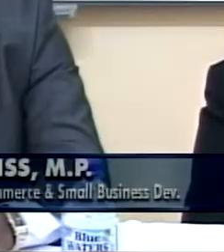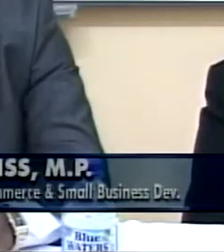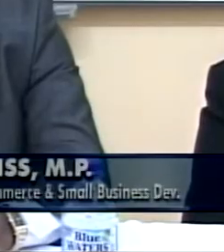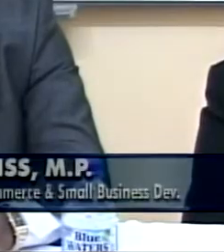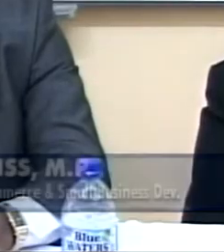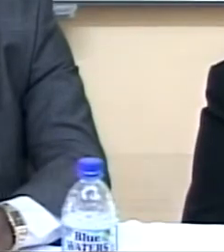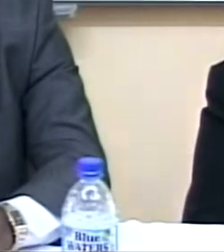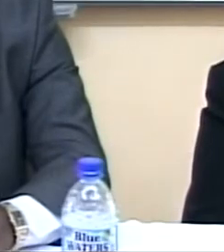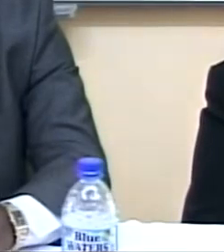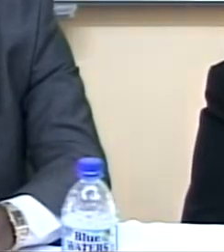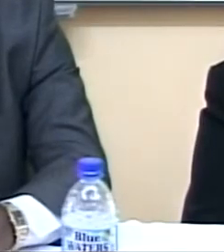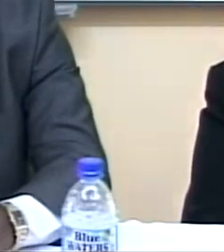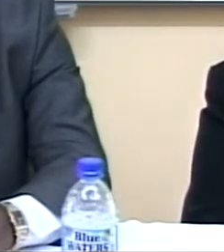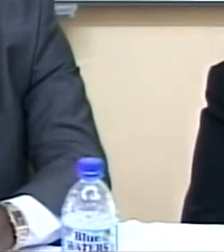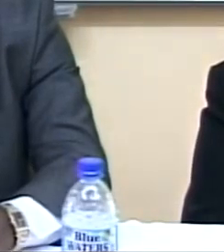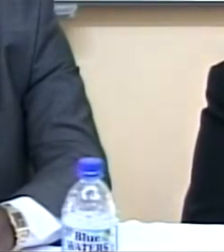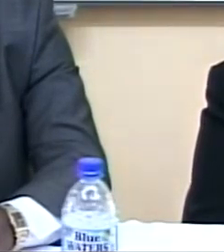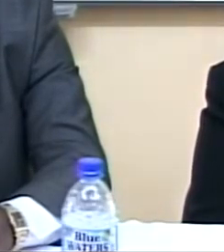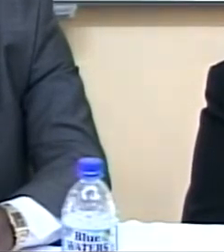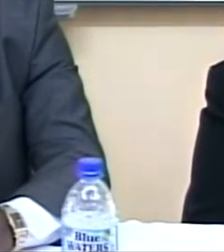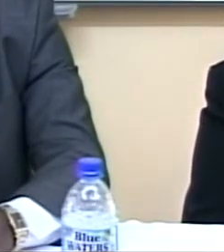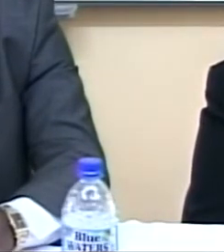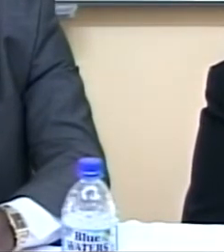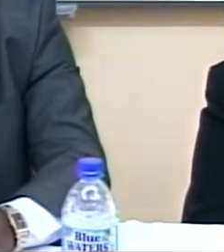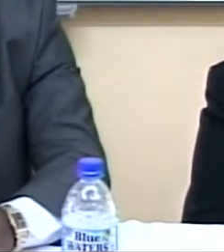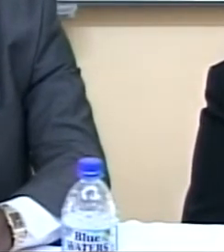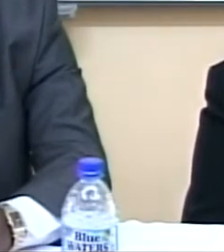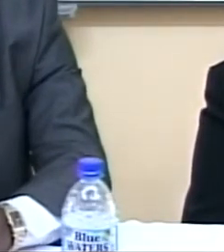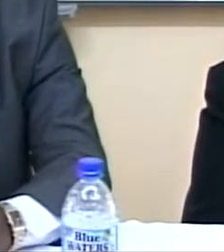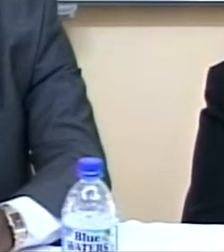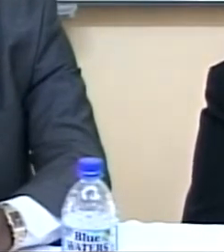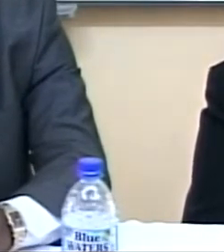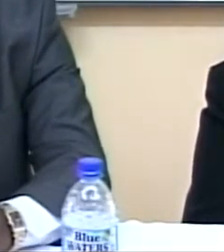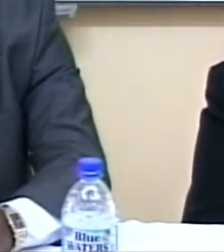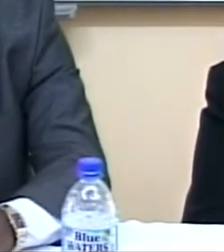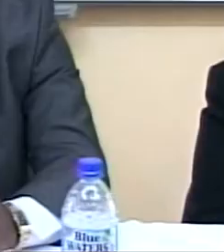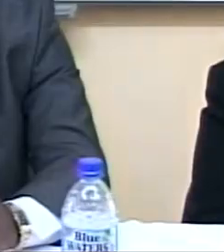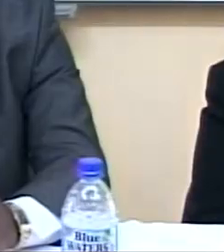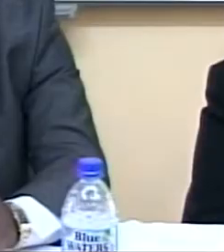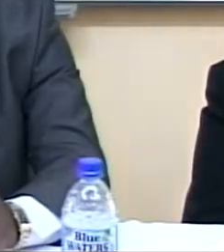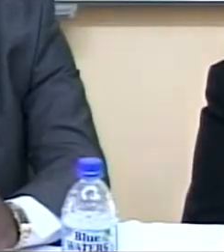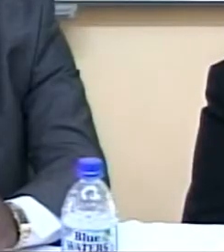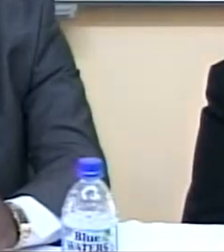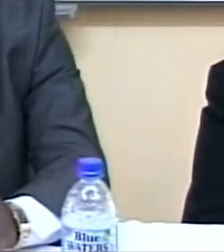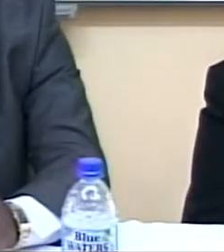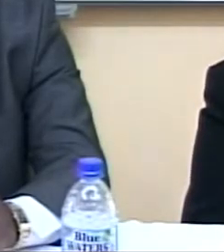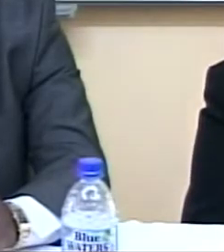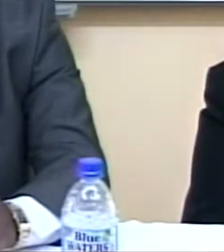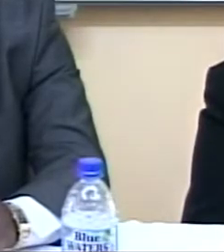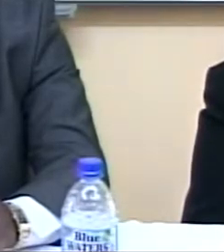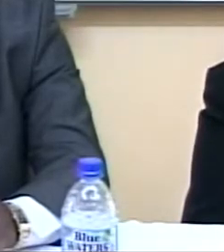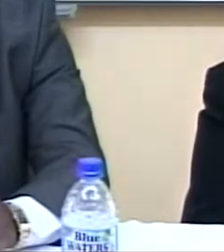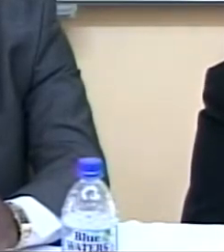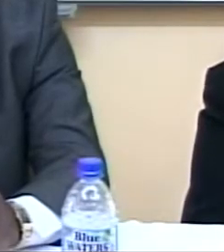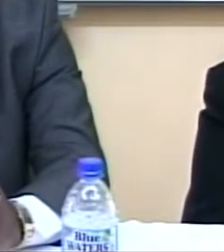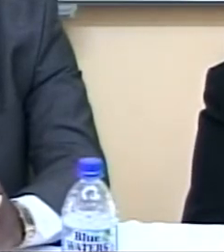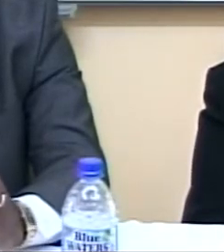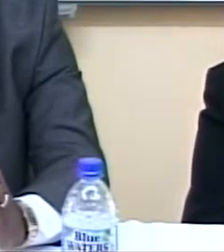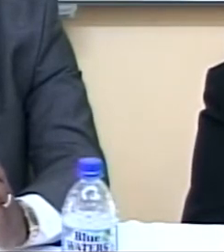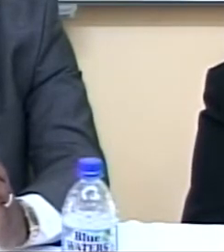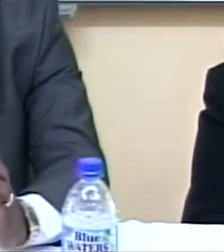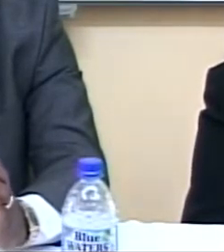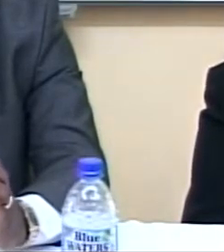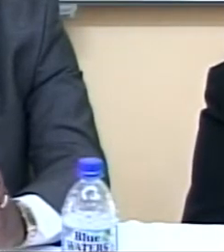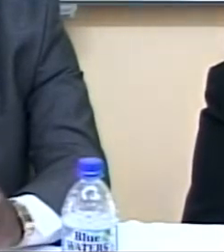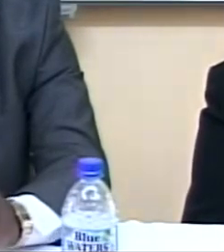export-oriented culture, and then what level of training is necessary that you not only are able to re-engineer